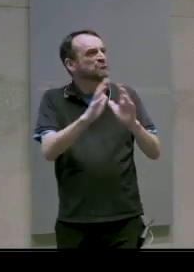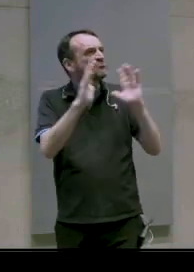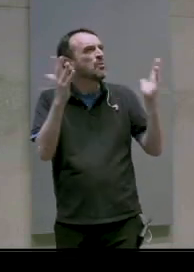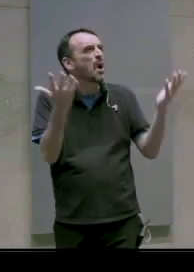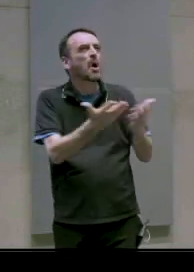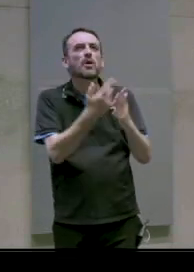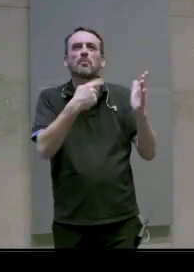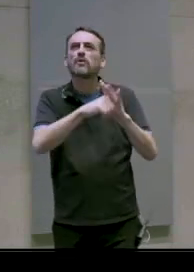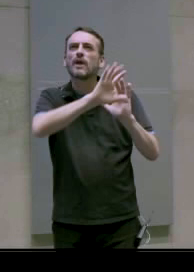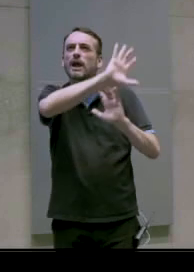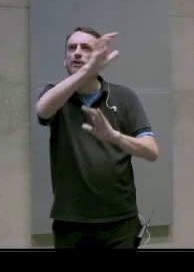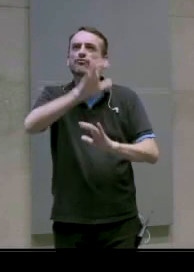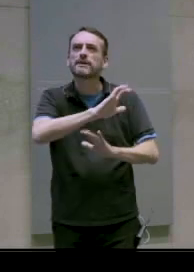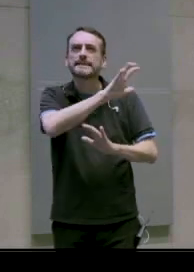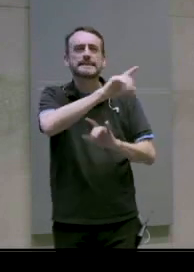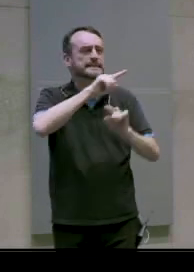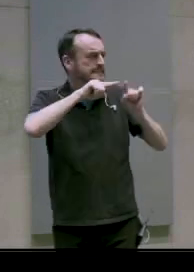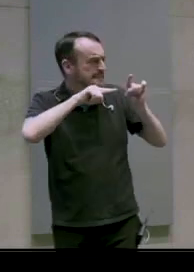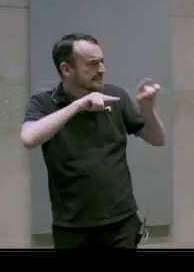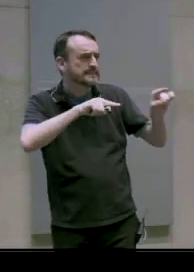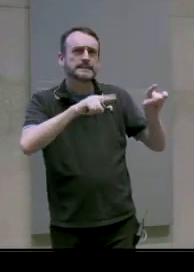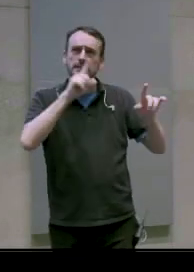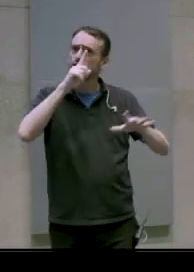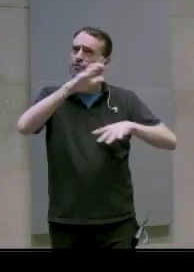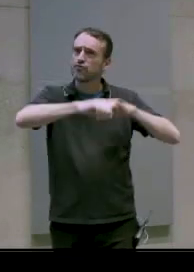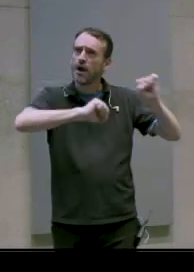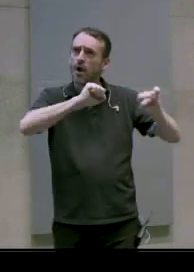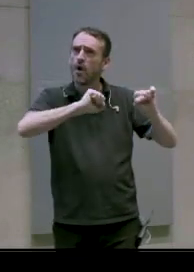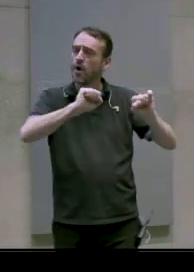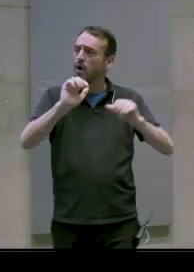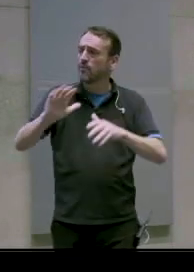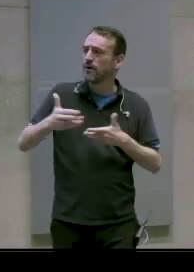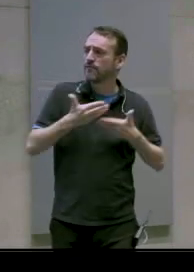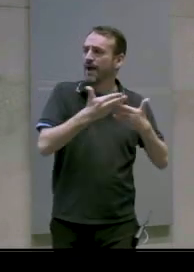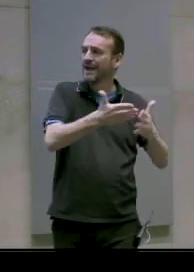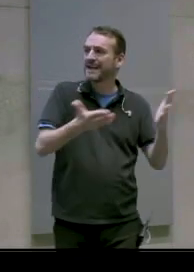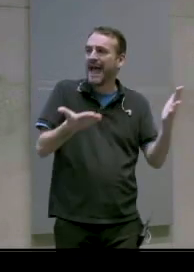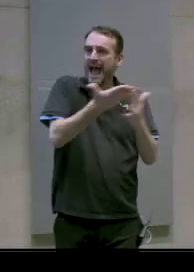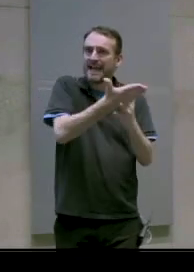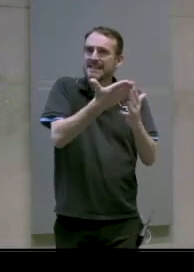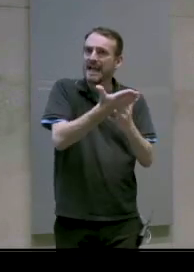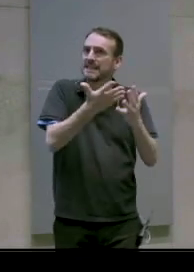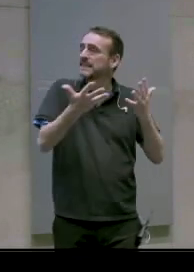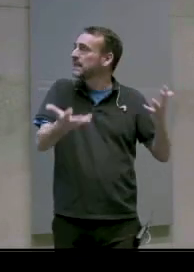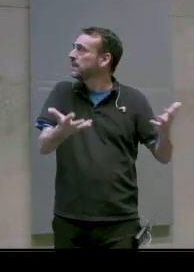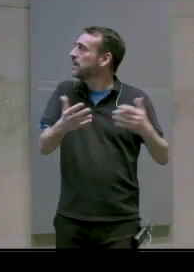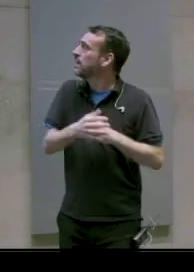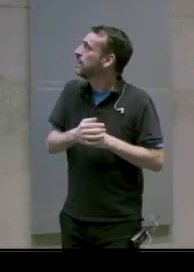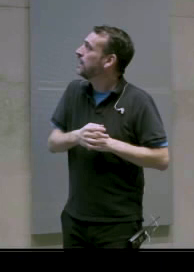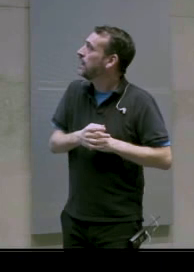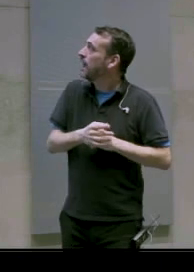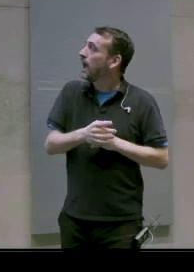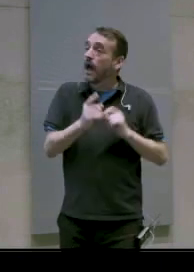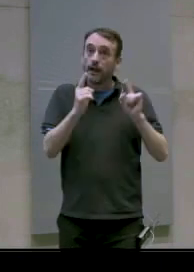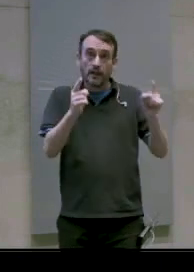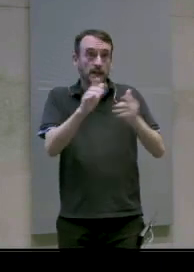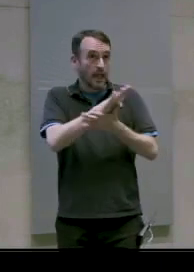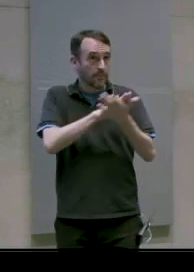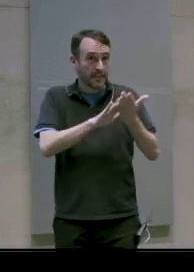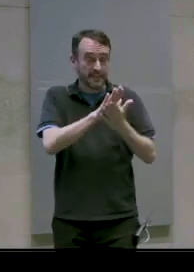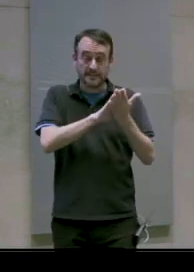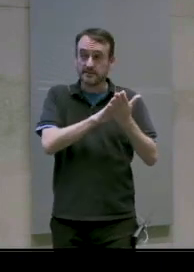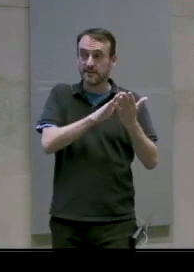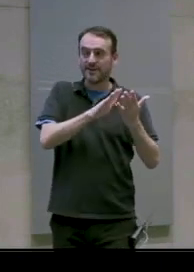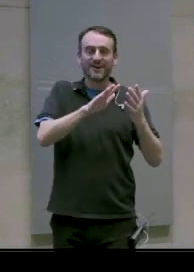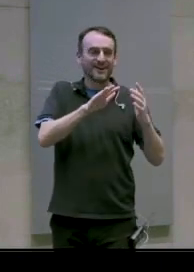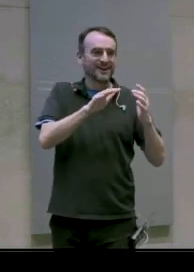of people who would like to have access to it. This overload leads to not enough funding being available, in turn results in long waiting